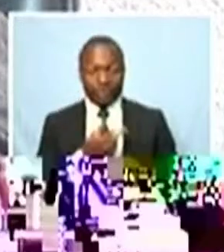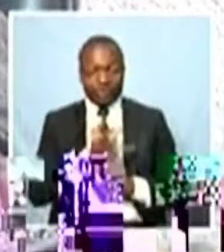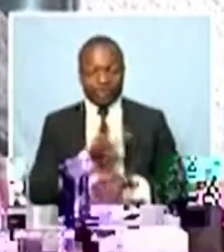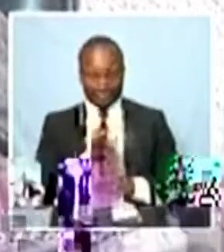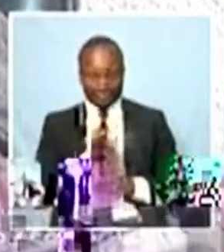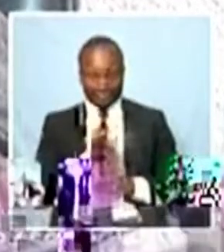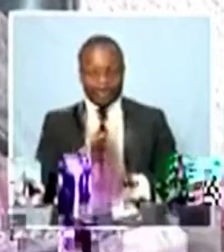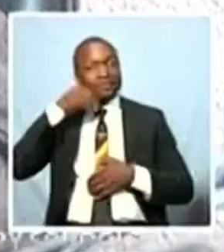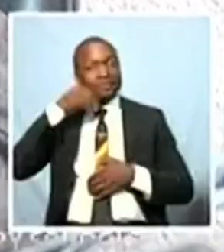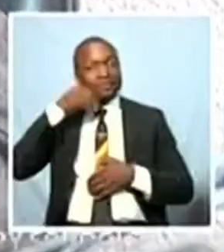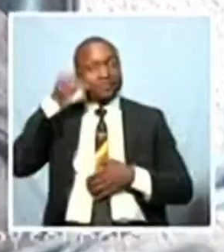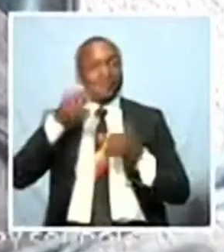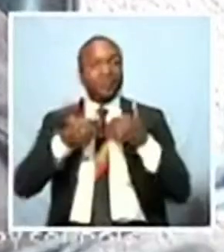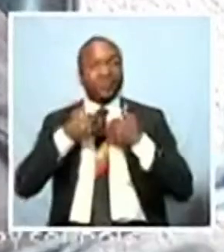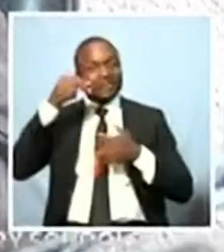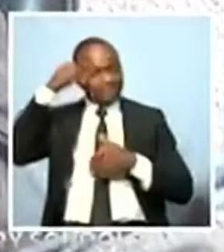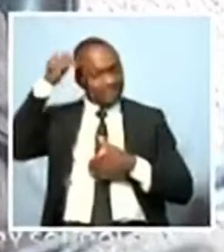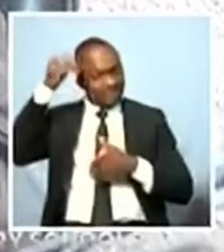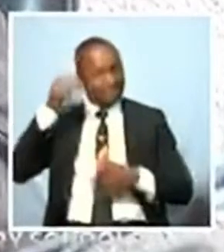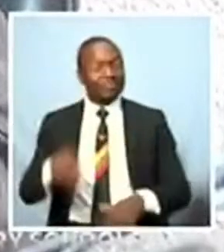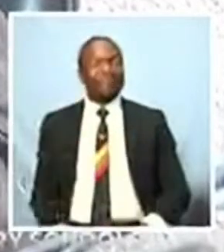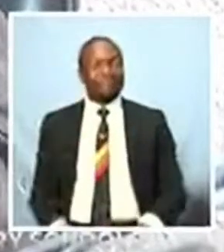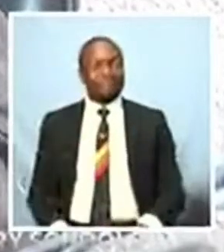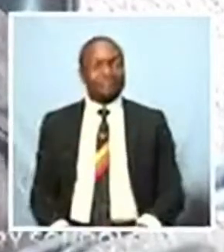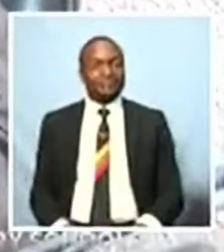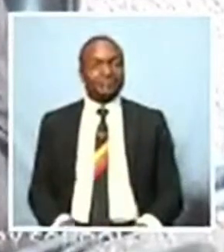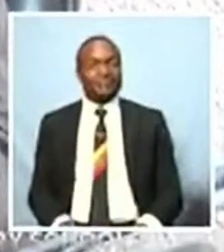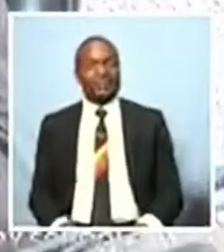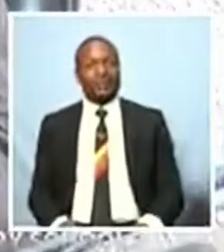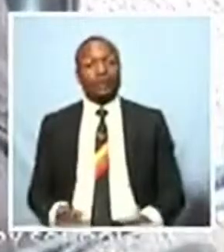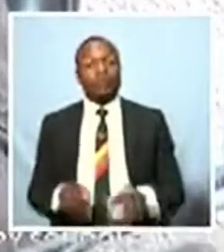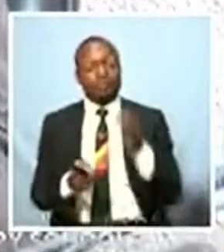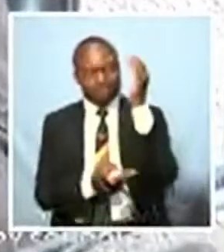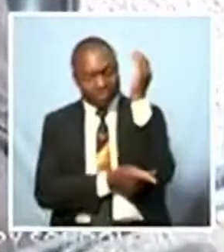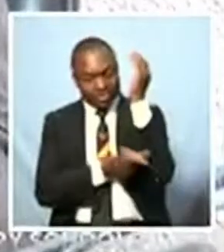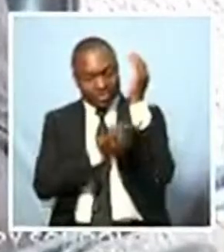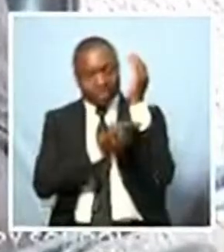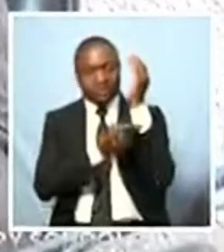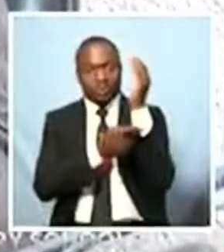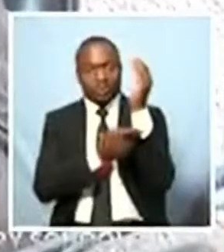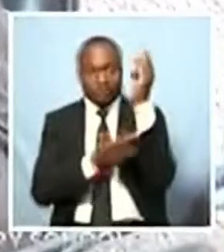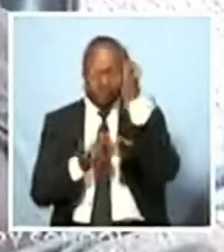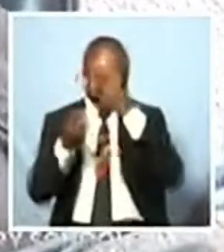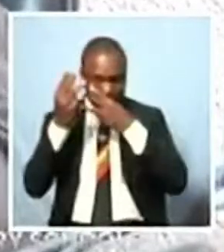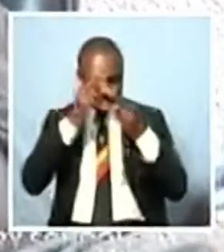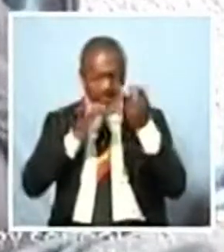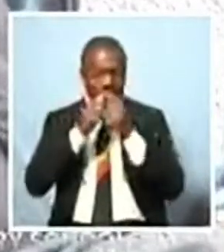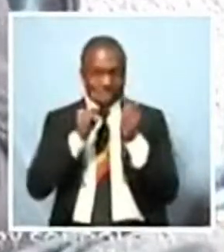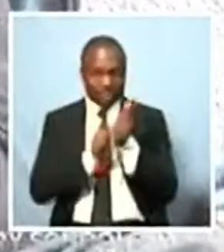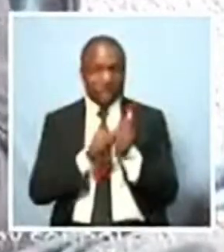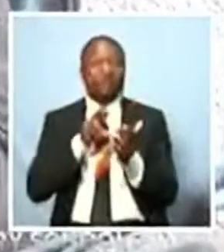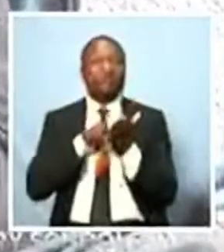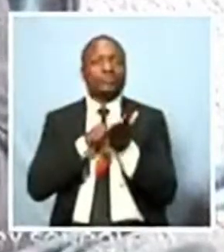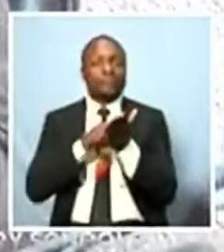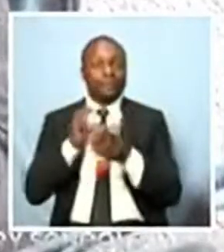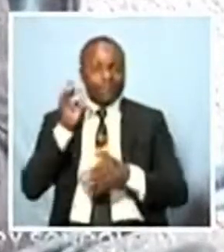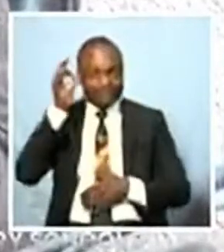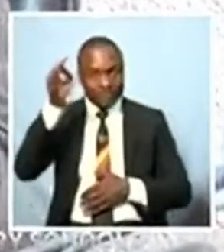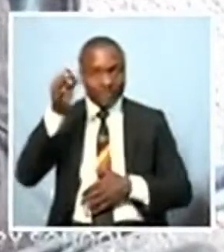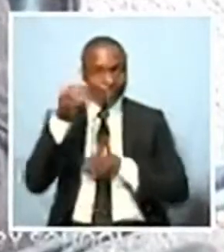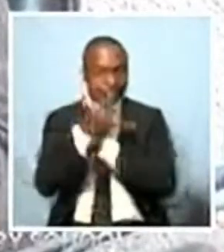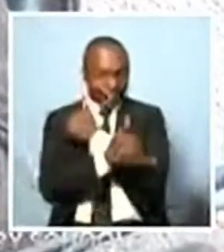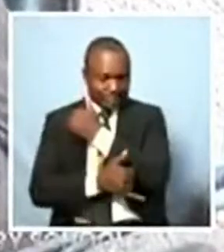we have nieces, we have nephews whose development we are concerned about, and they represent the future of this